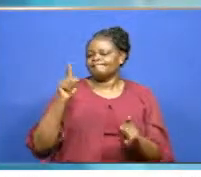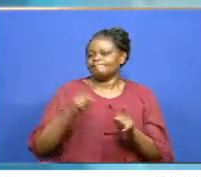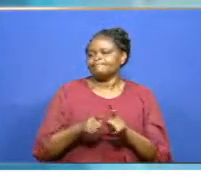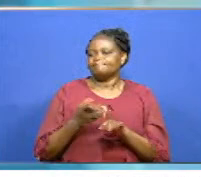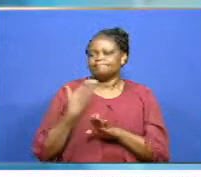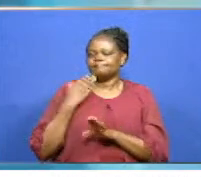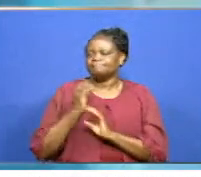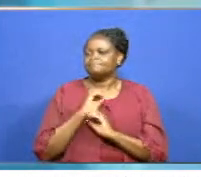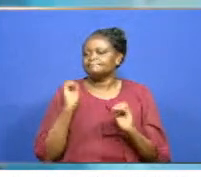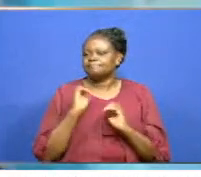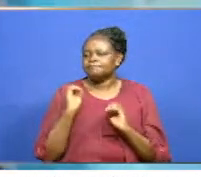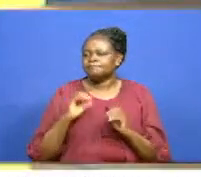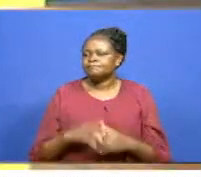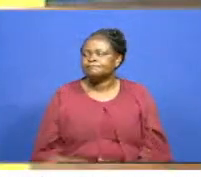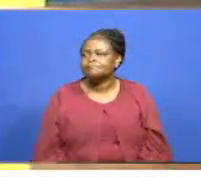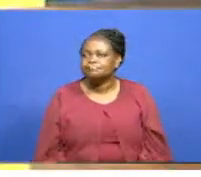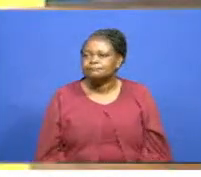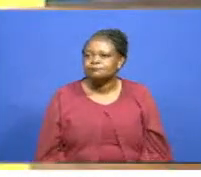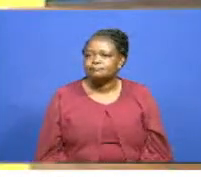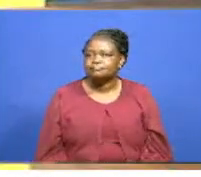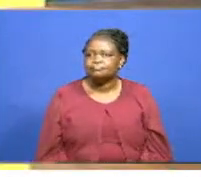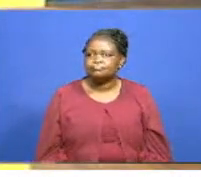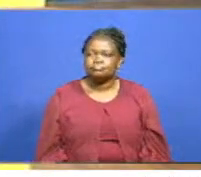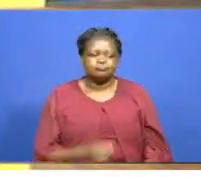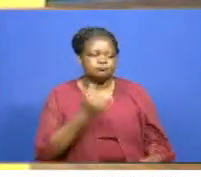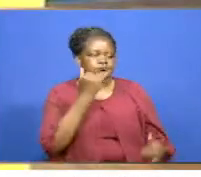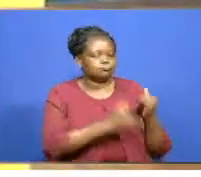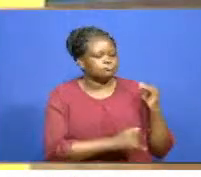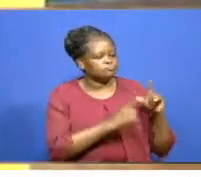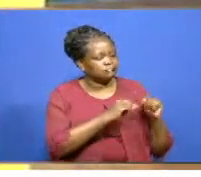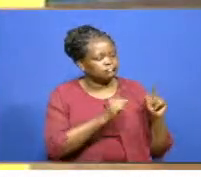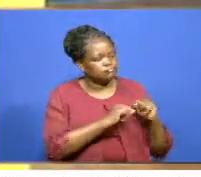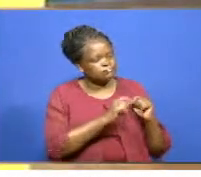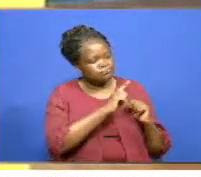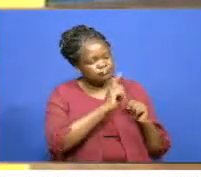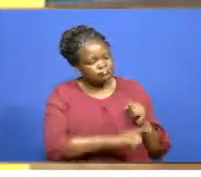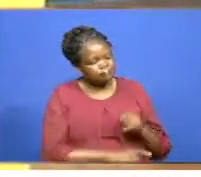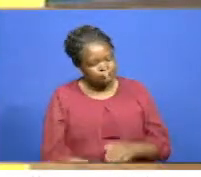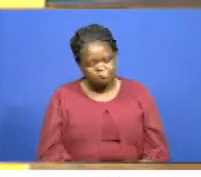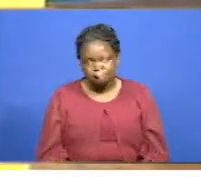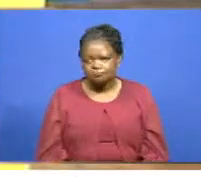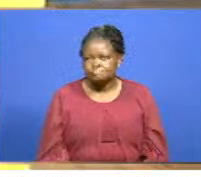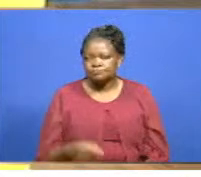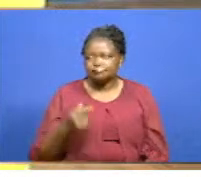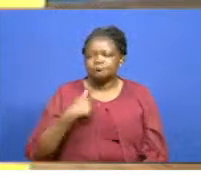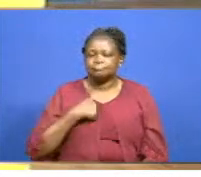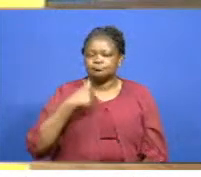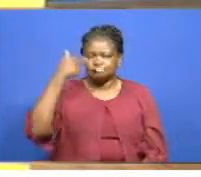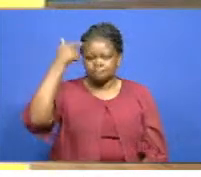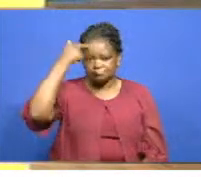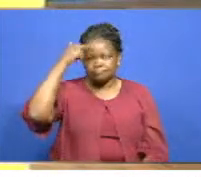strongly. Yes. Final words, Churchill. Well, I think that